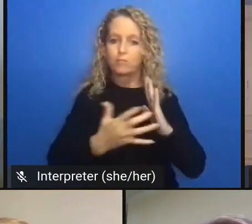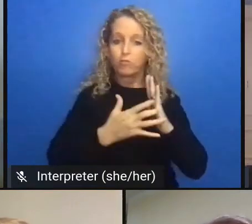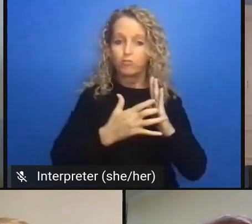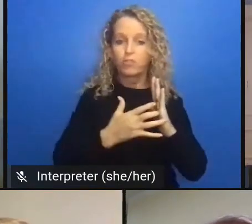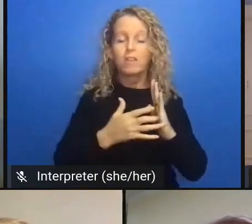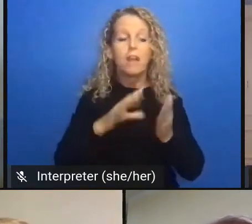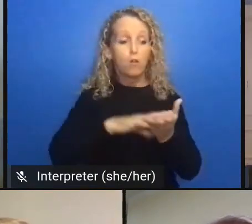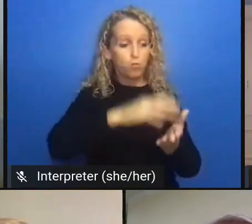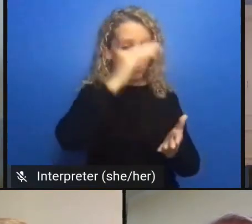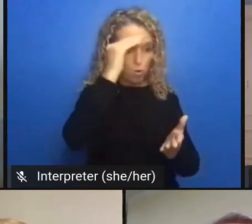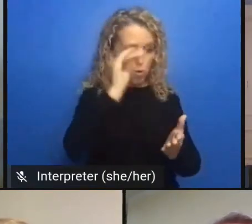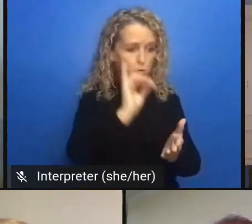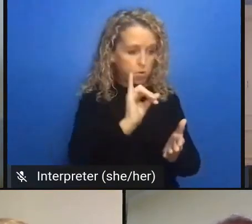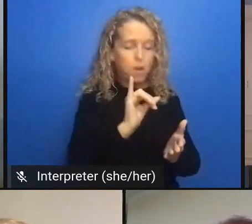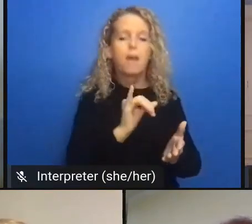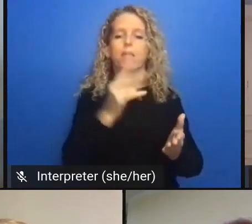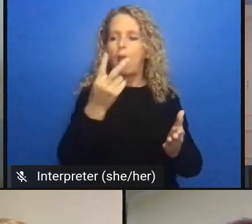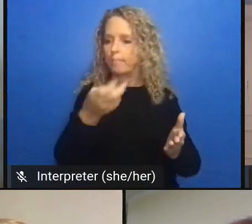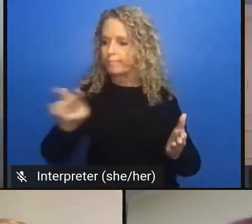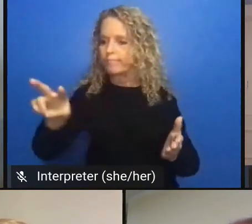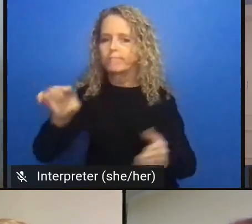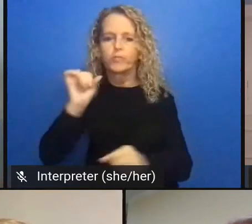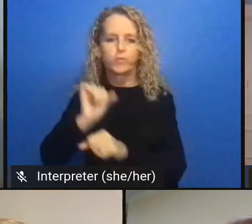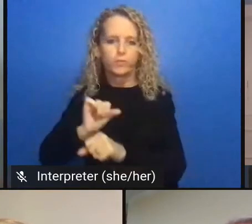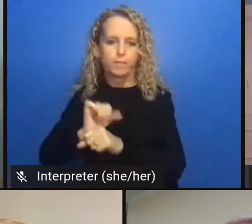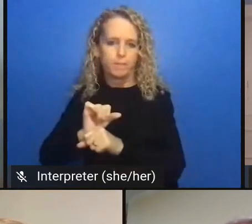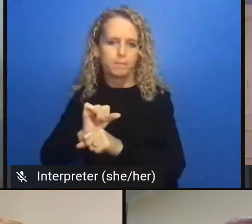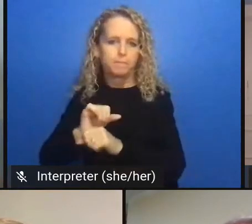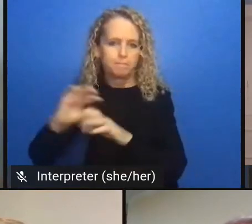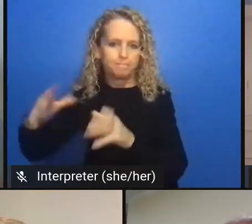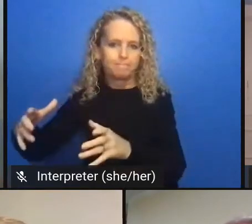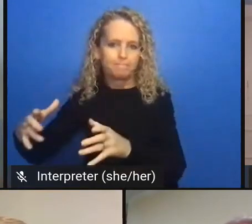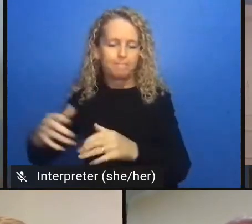then enter the labor force. And I think that's a real